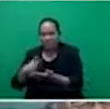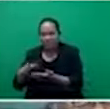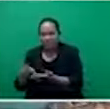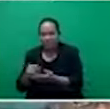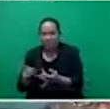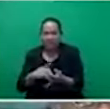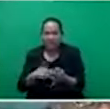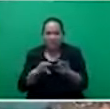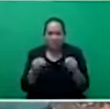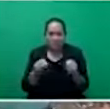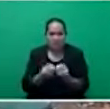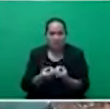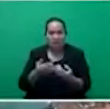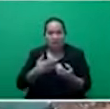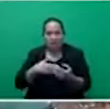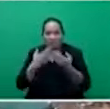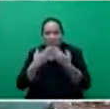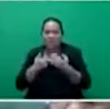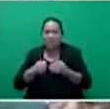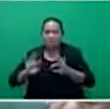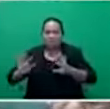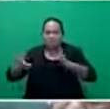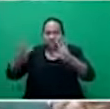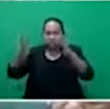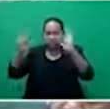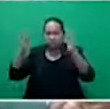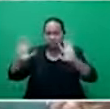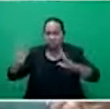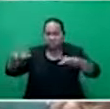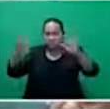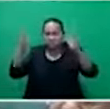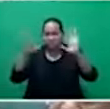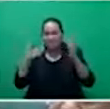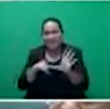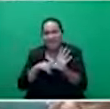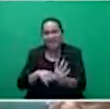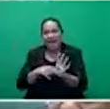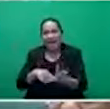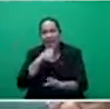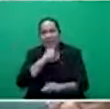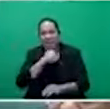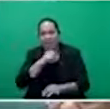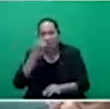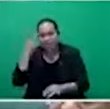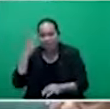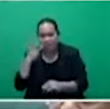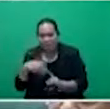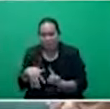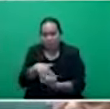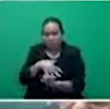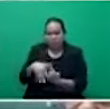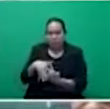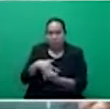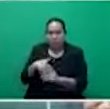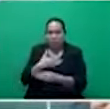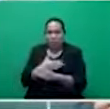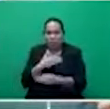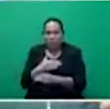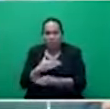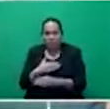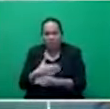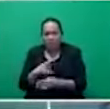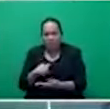Mr. Speaker, sir, I would like all of us to put our hands together for them. These are the young men and women actually who are behind the scenes, and we ate